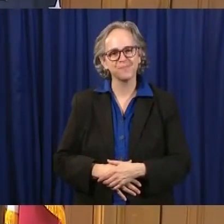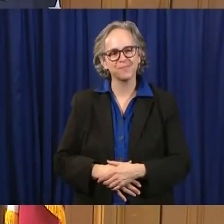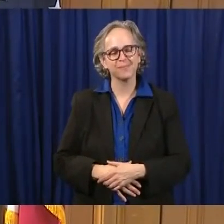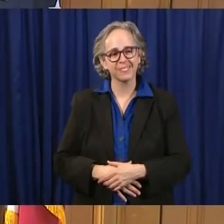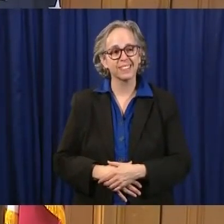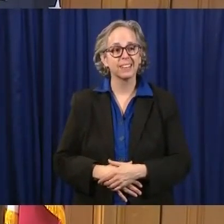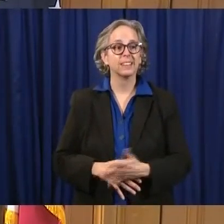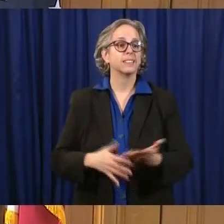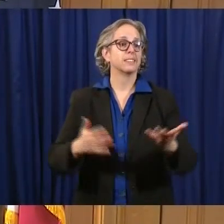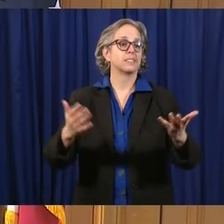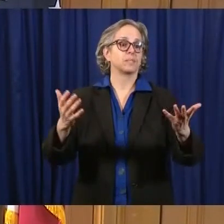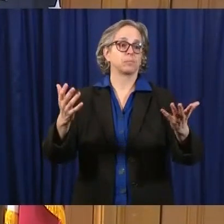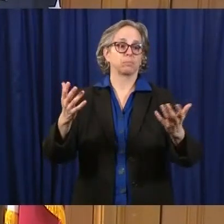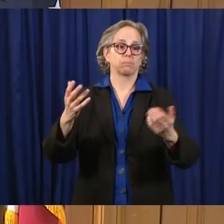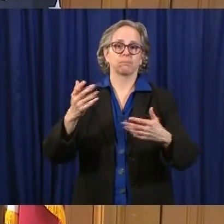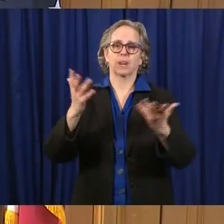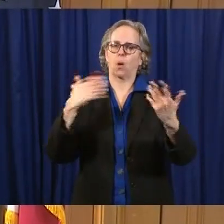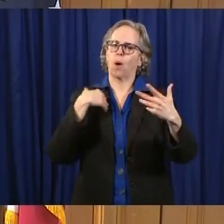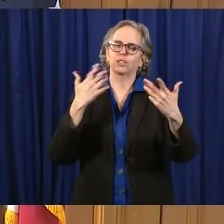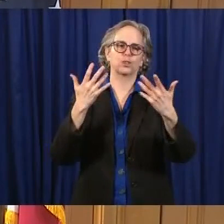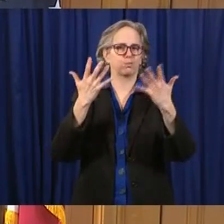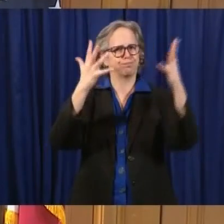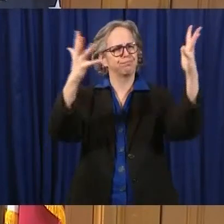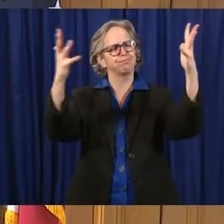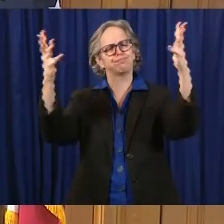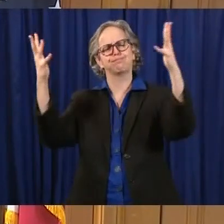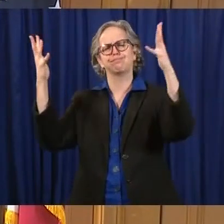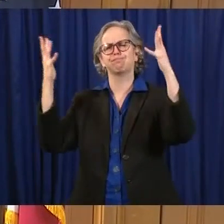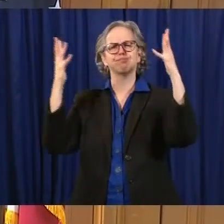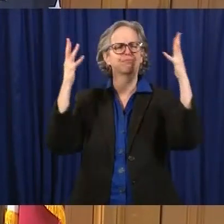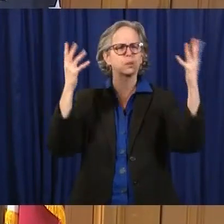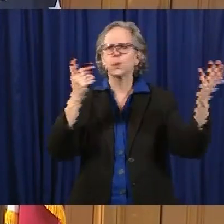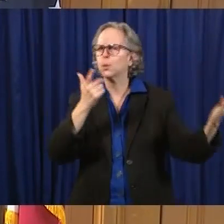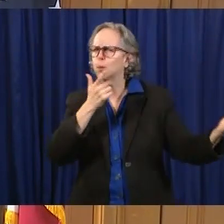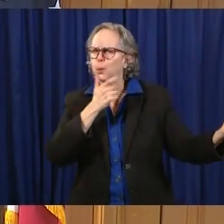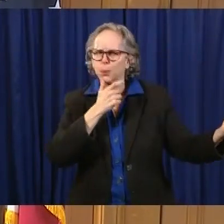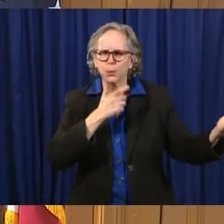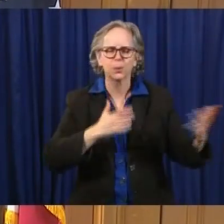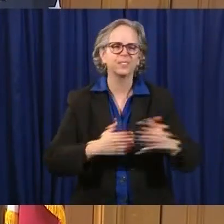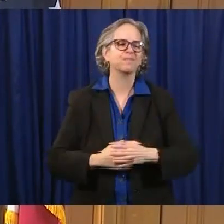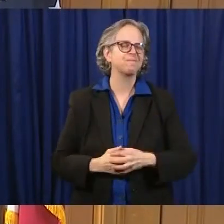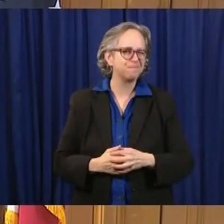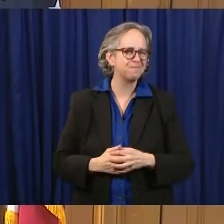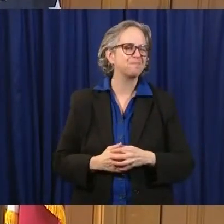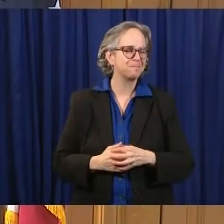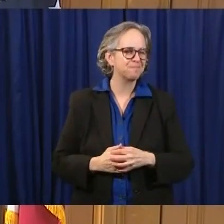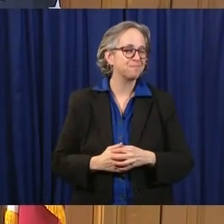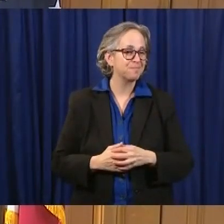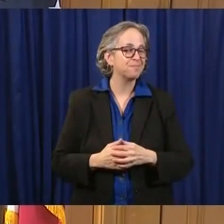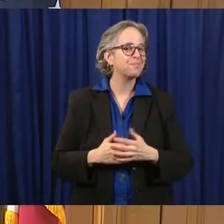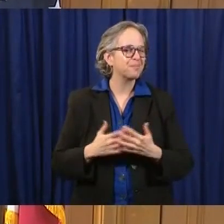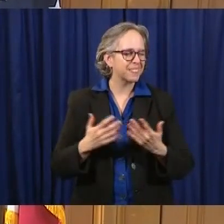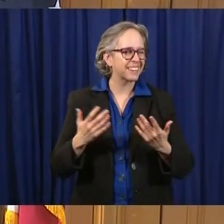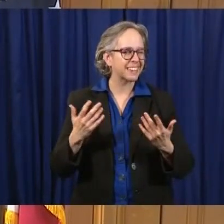shout out here. We've seen a lot of things on